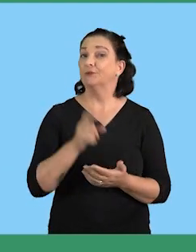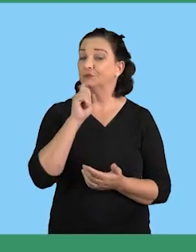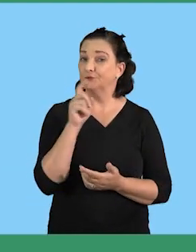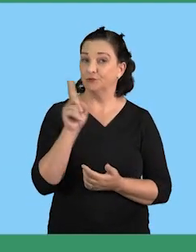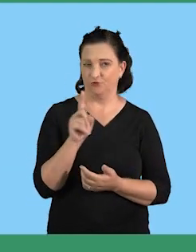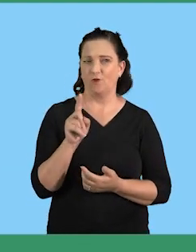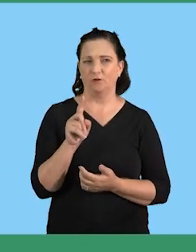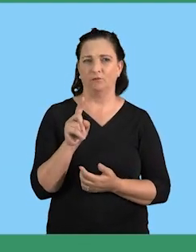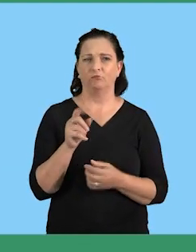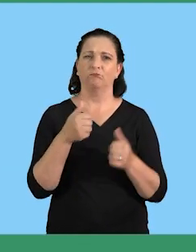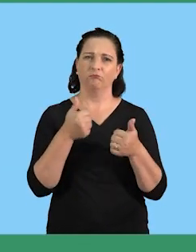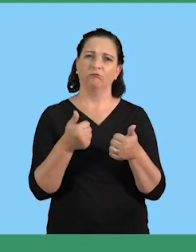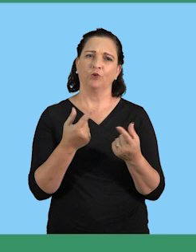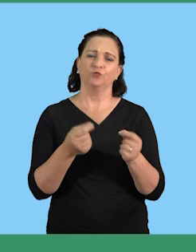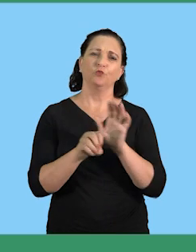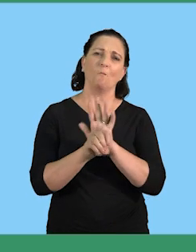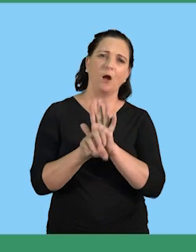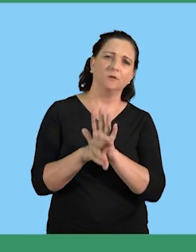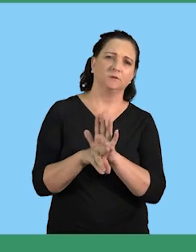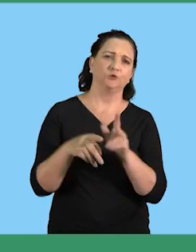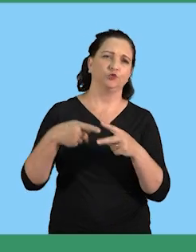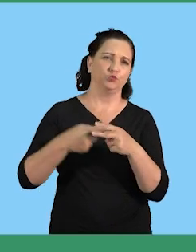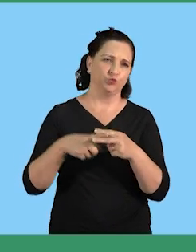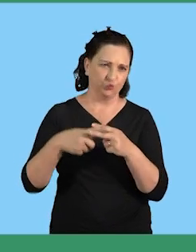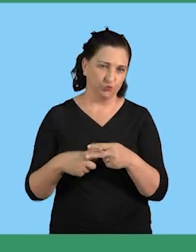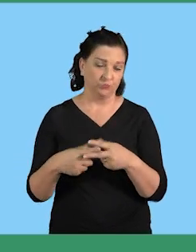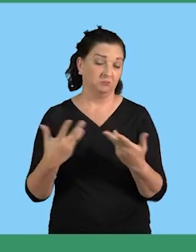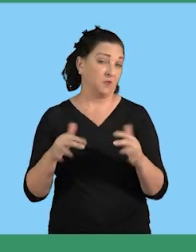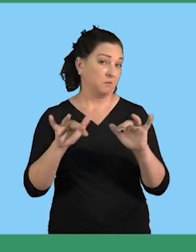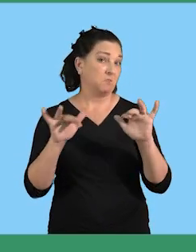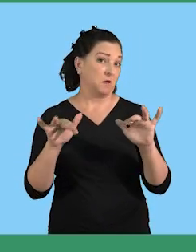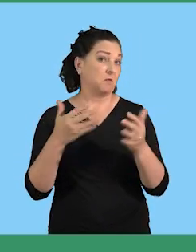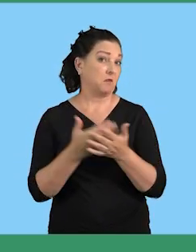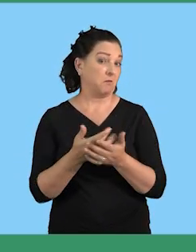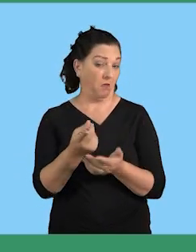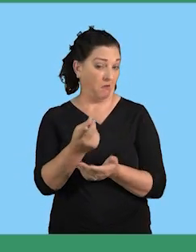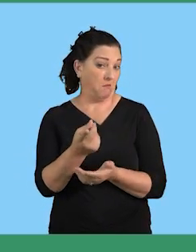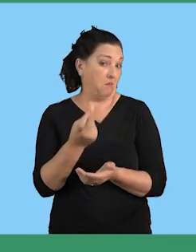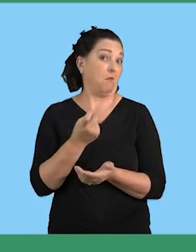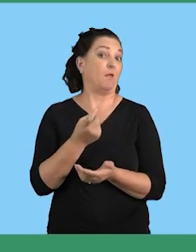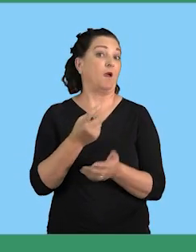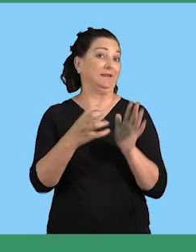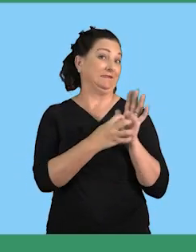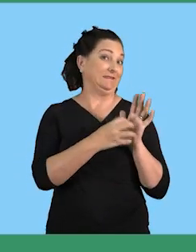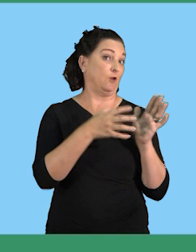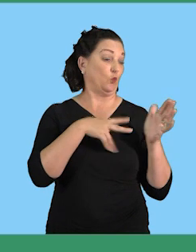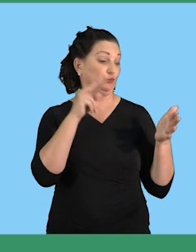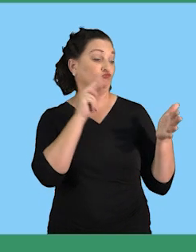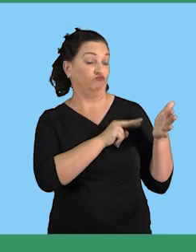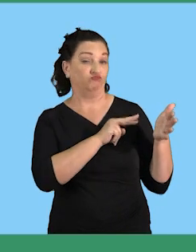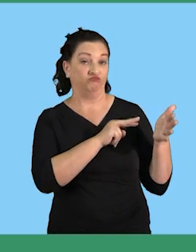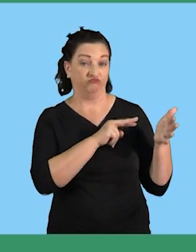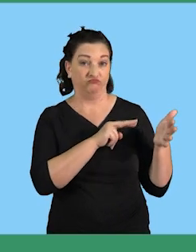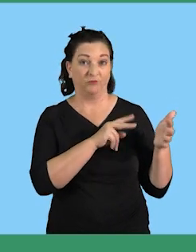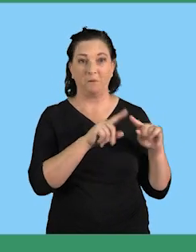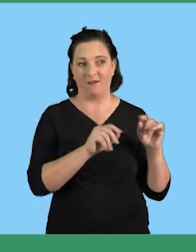for effective marketing too. It can be used to attract people to an advert. Obviously, that is if